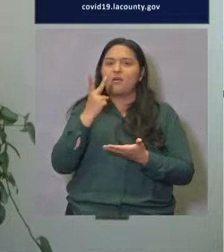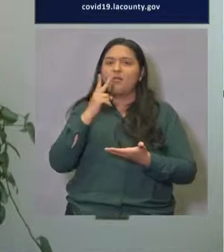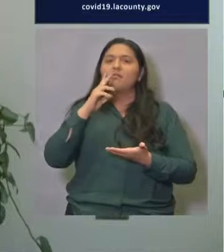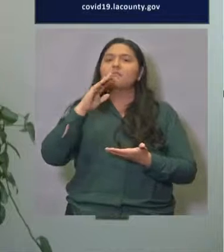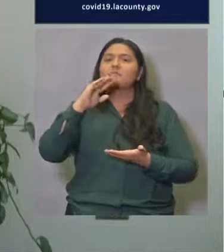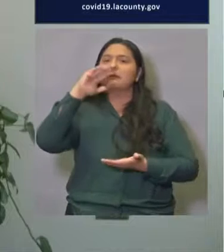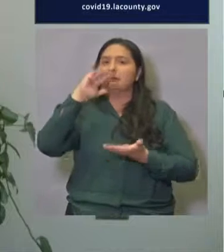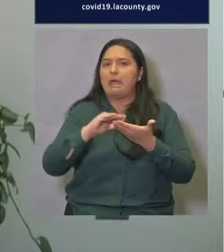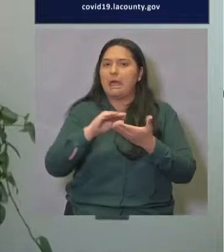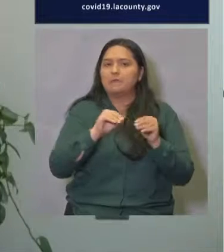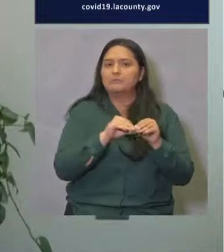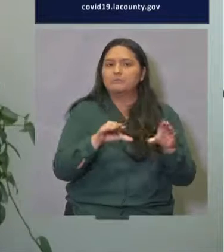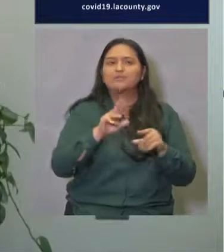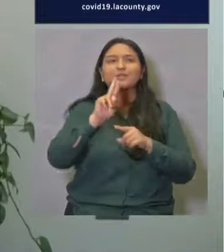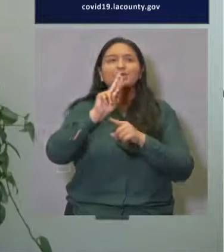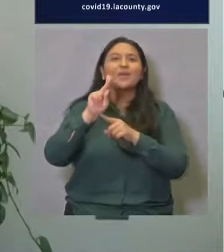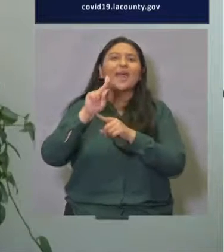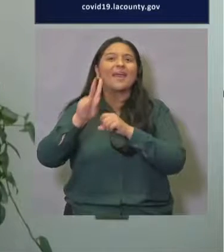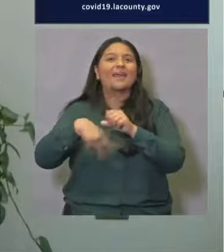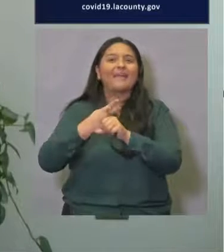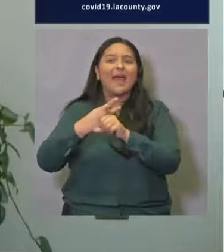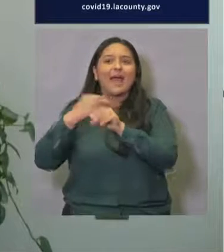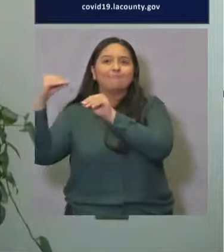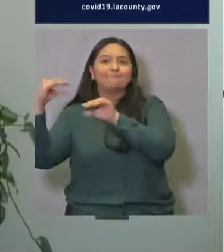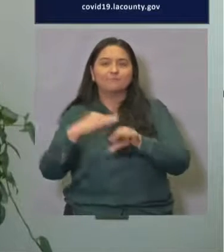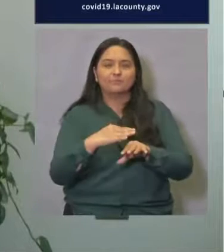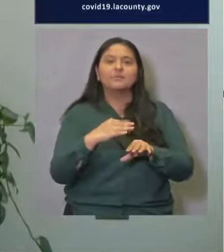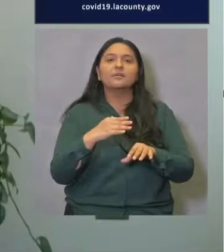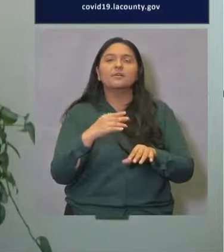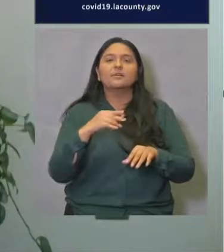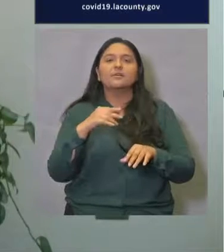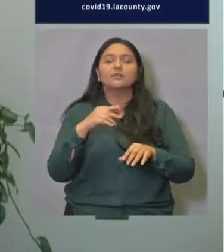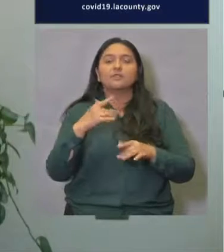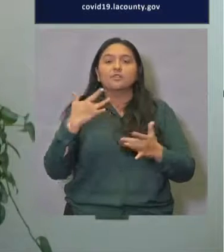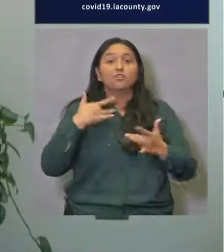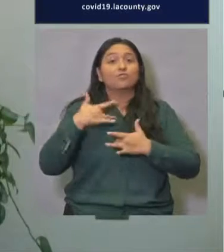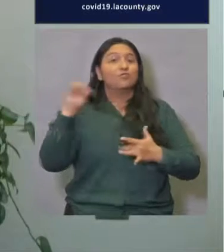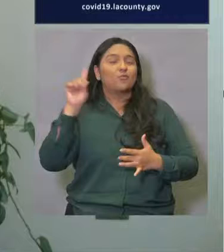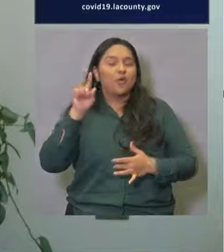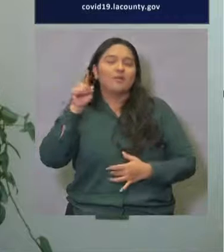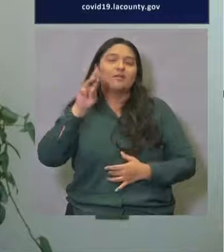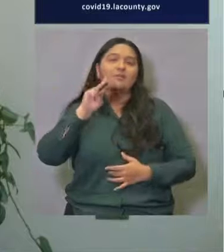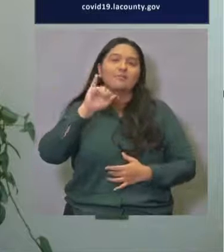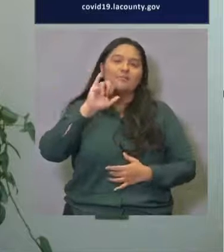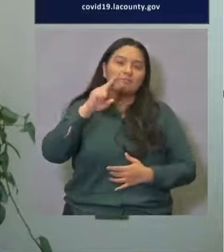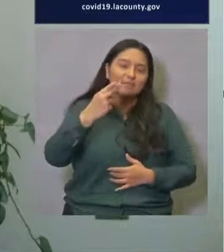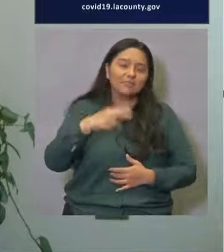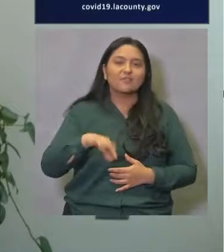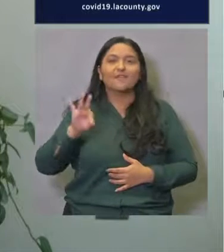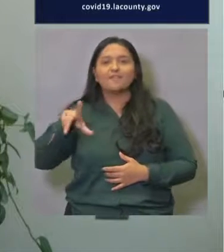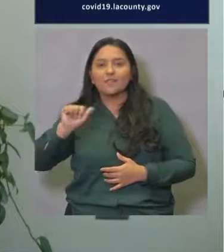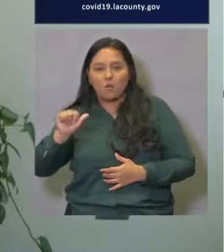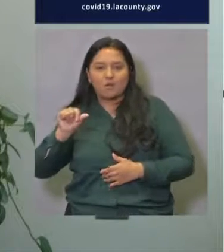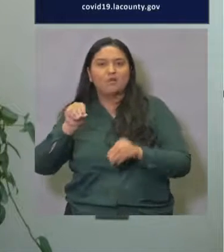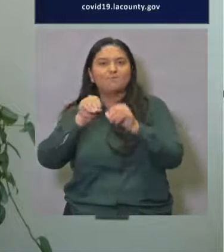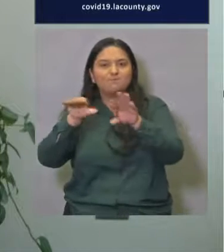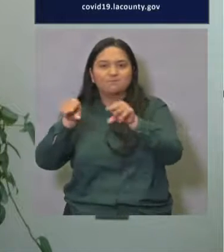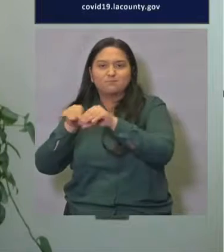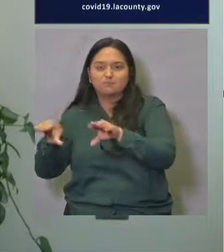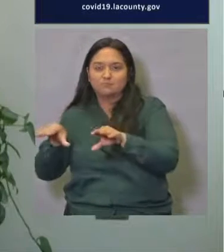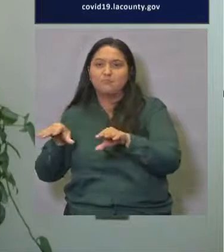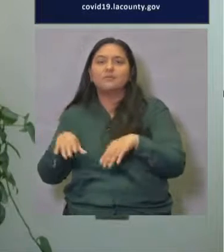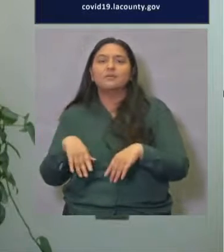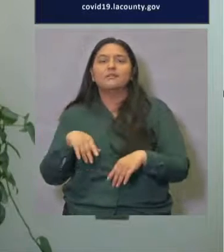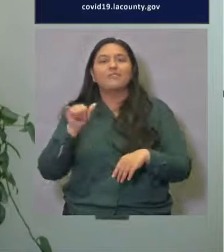UK variant. That's a variant of concern both in Florida and in Michigan. That variant is what's called a variant